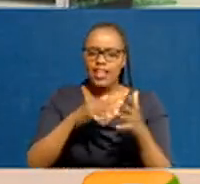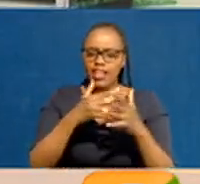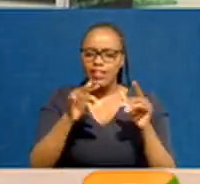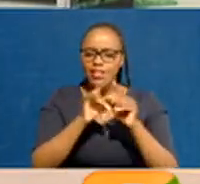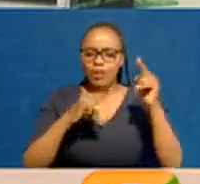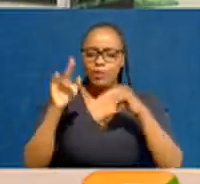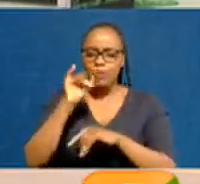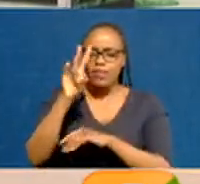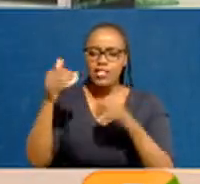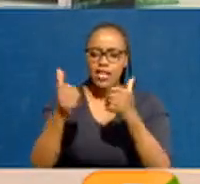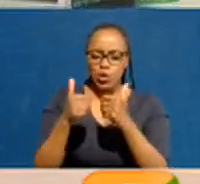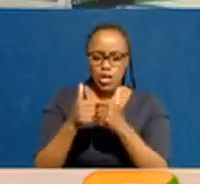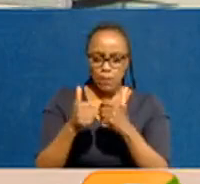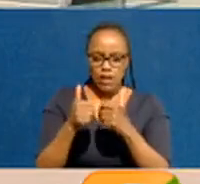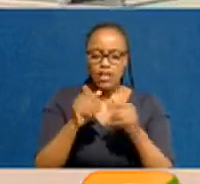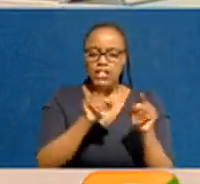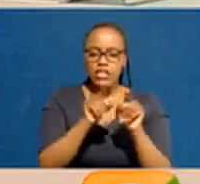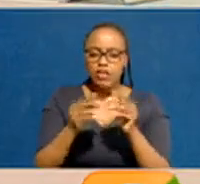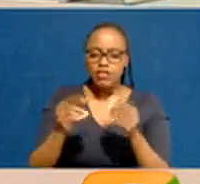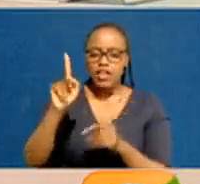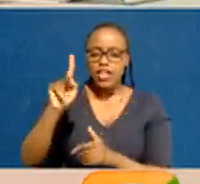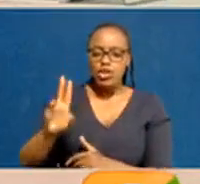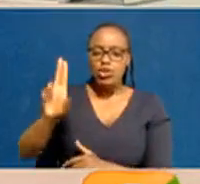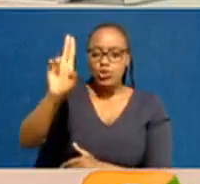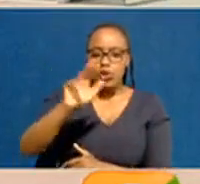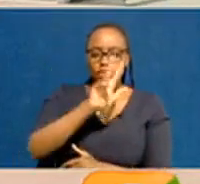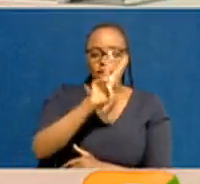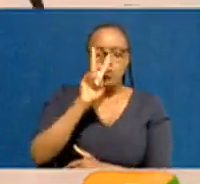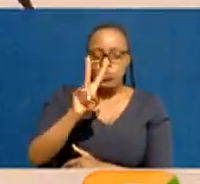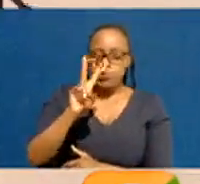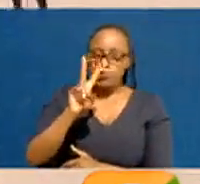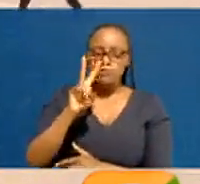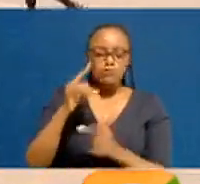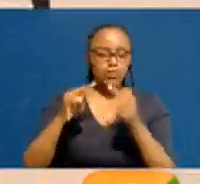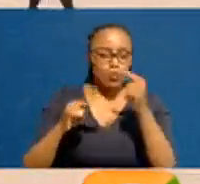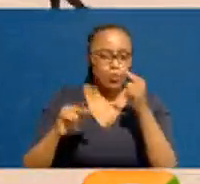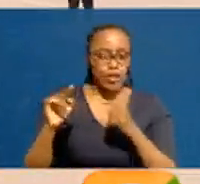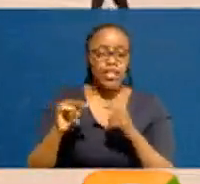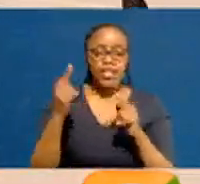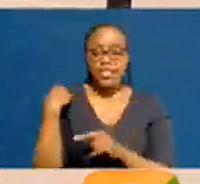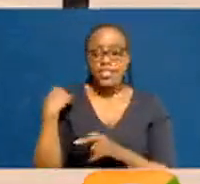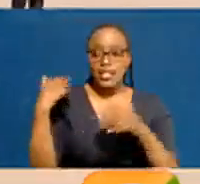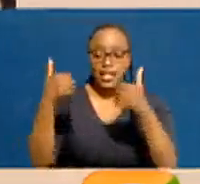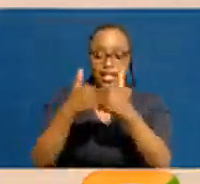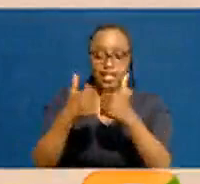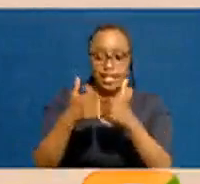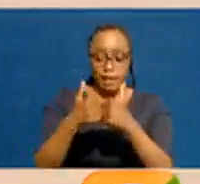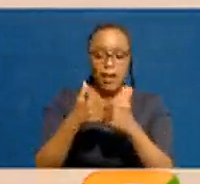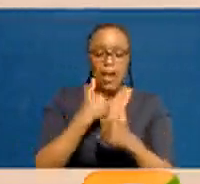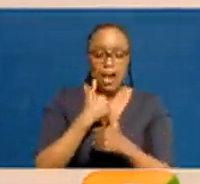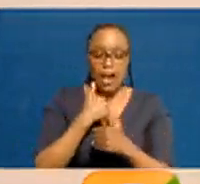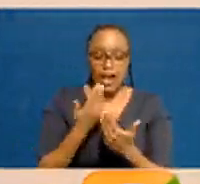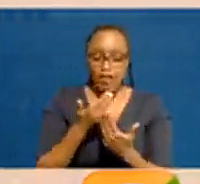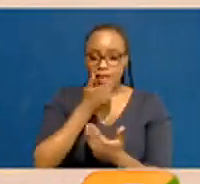won their second match of the weekend, overpowering Kenyatta University 30-24 to take a win. In yesterday's matches, Net Navigators were the